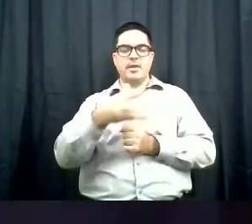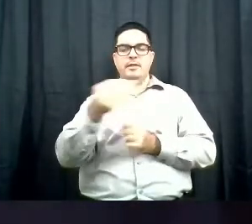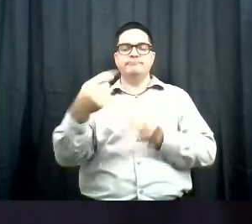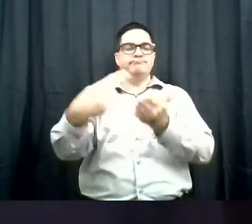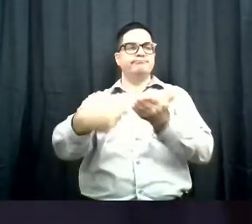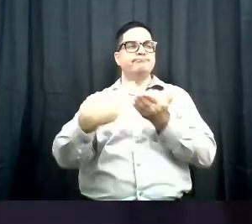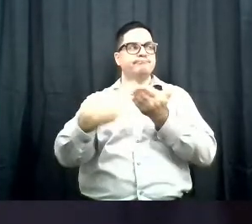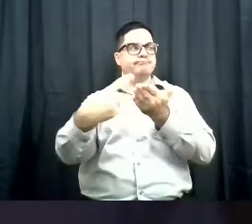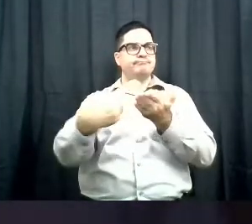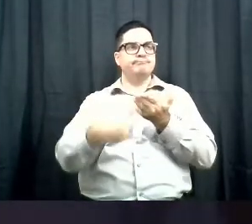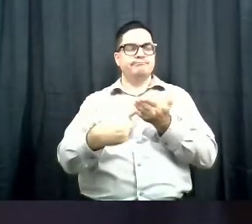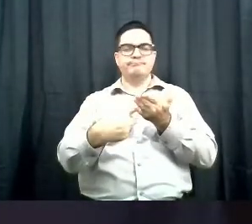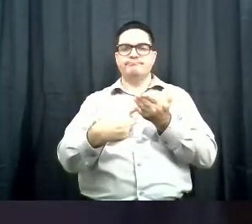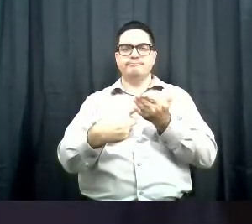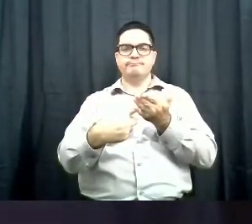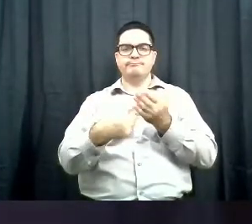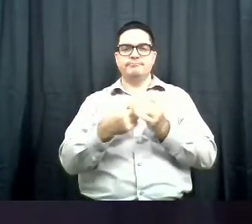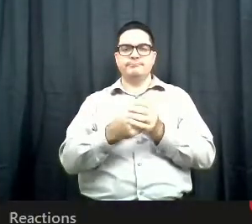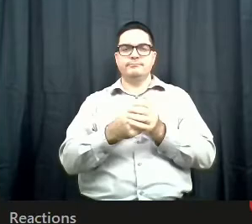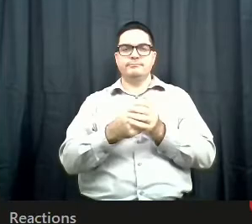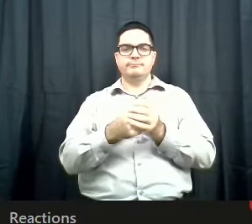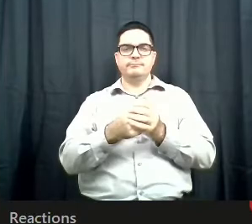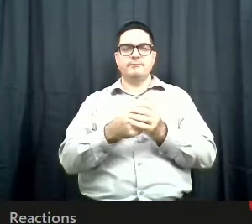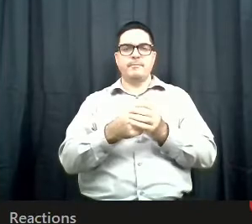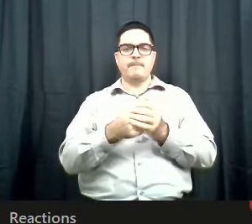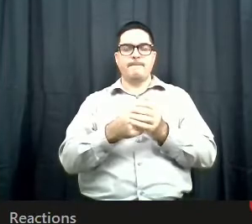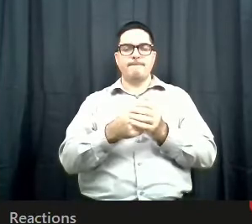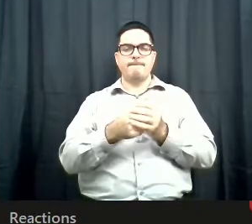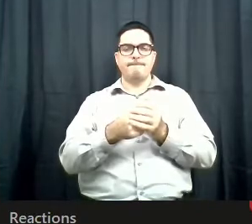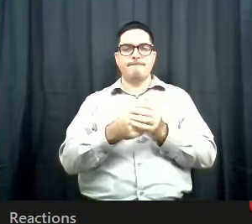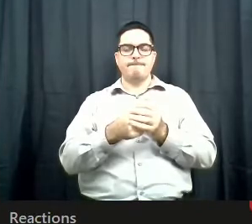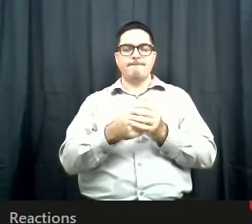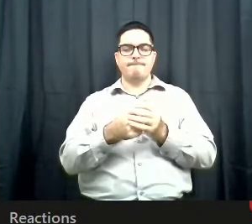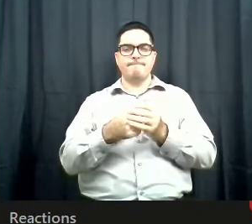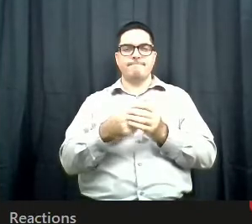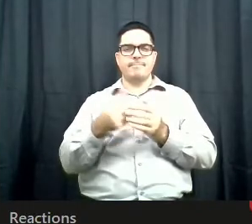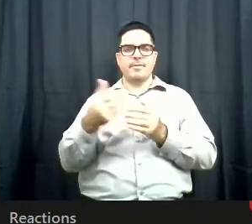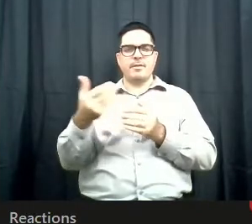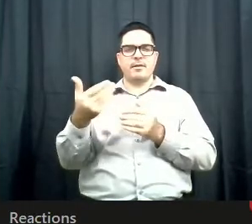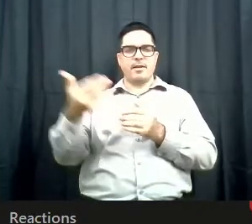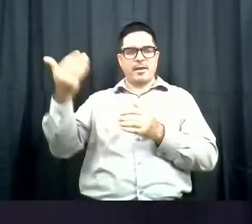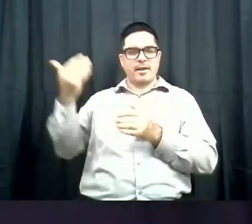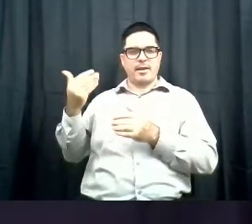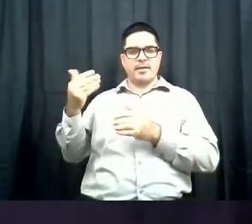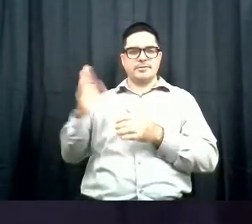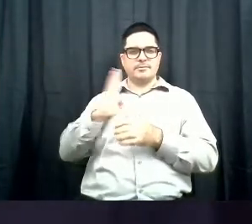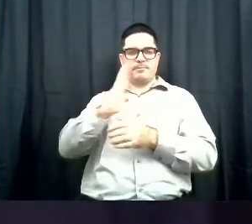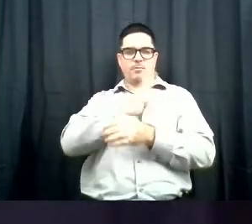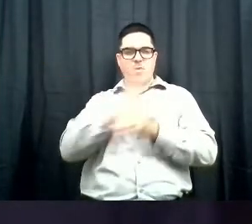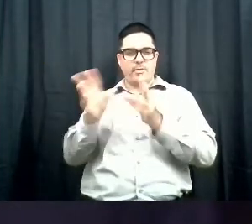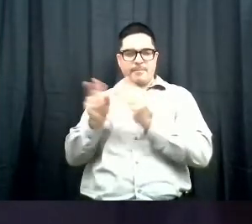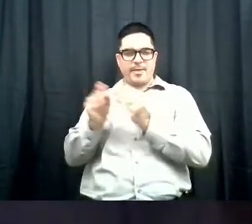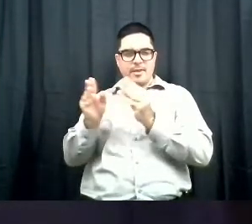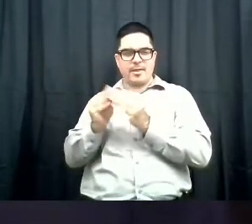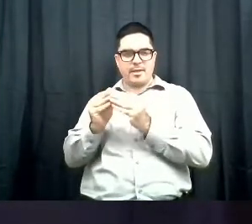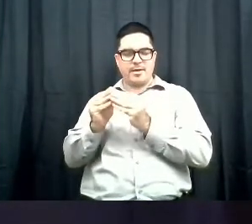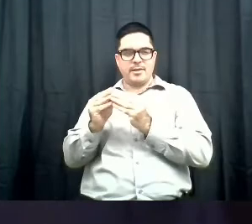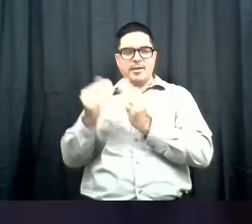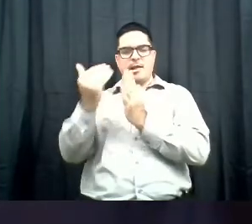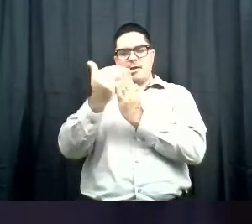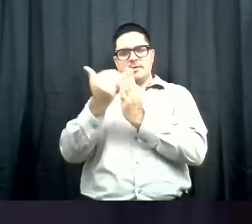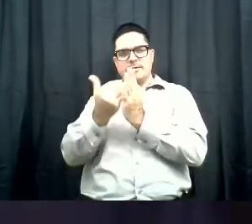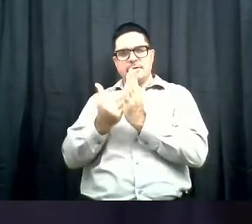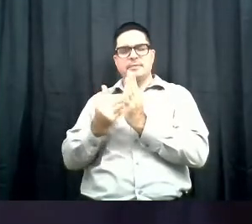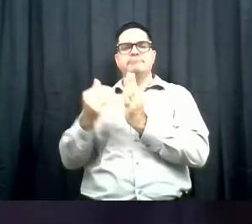discussion and potential resolution that we discussed last board meeting. We're going to bring back up now about